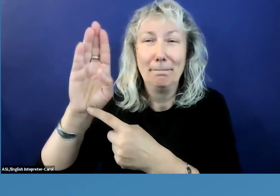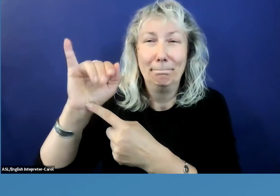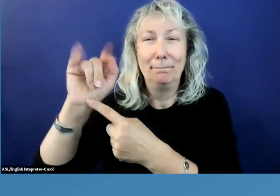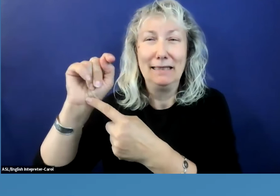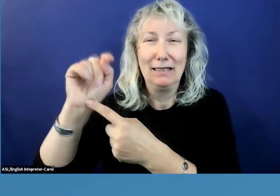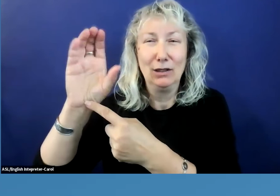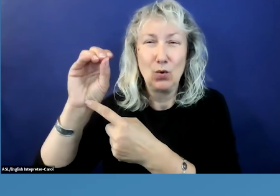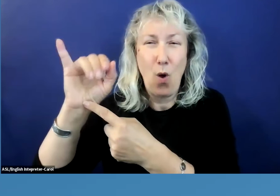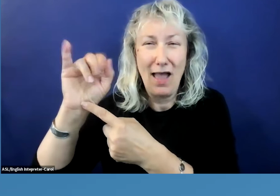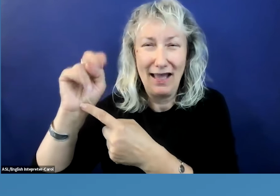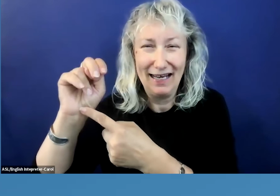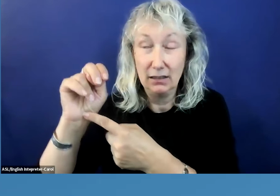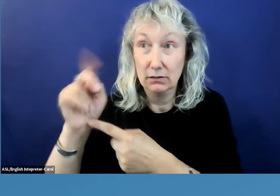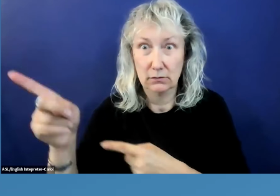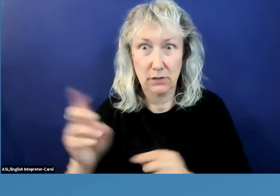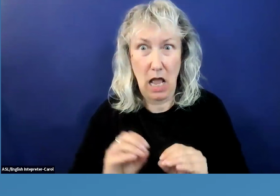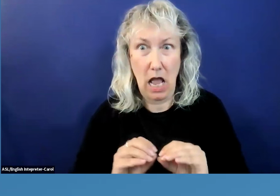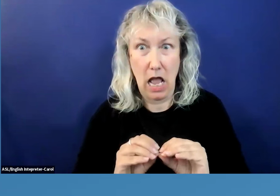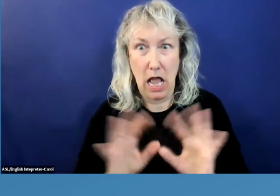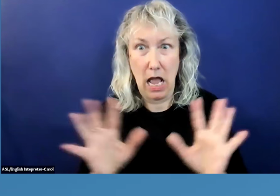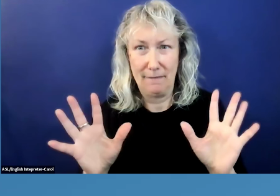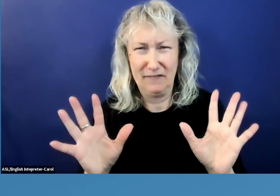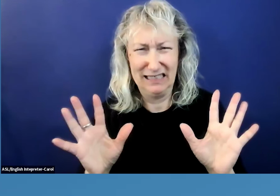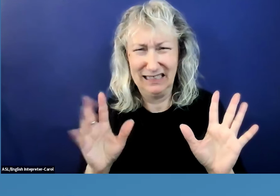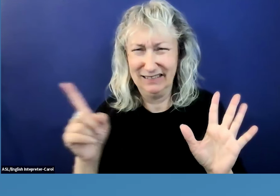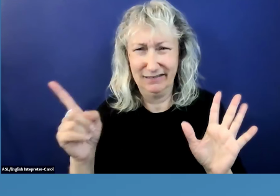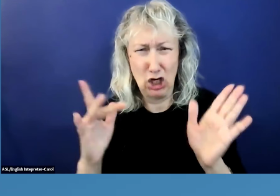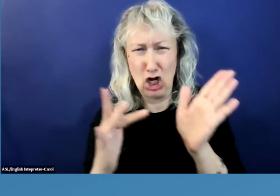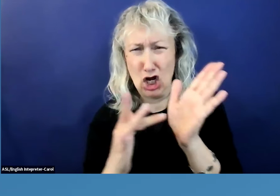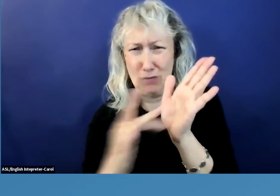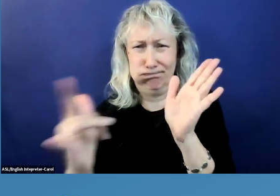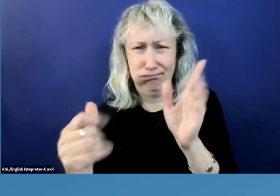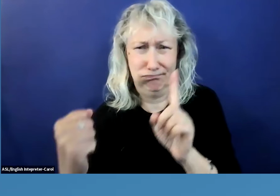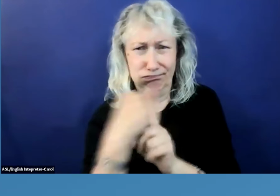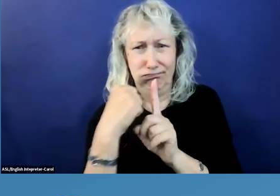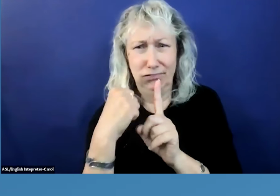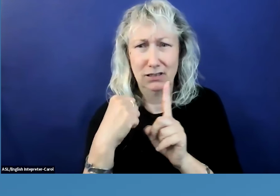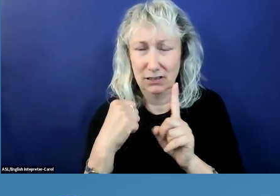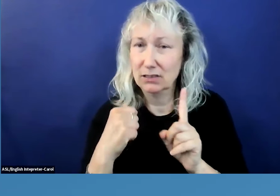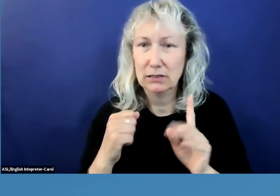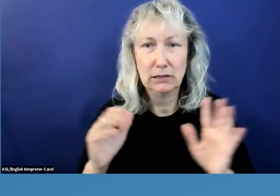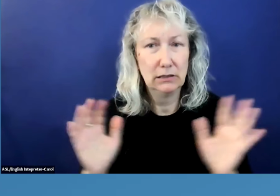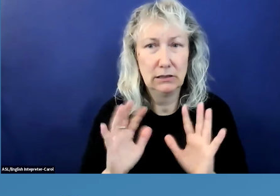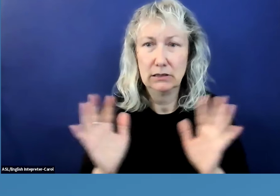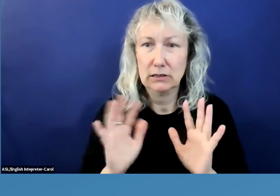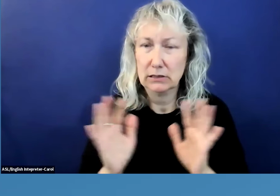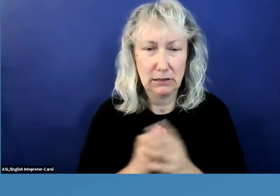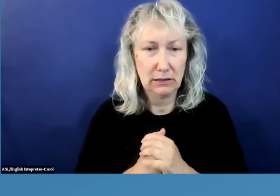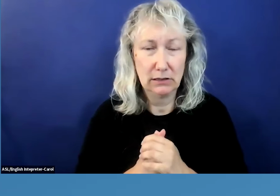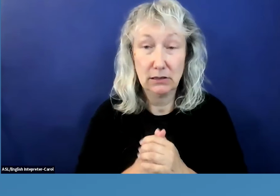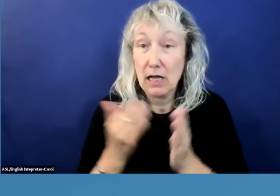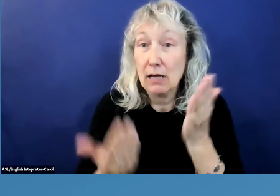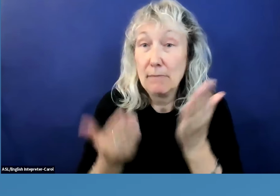ATM, that is a clear sign that a scam is being committed. They might also send you a fake check